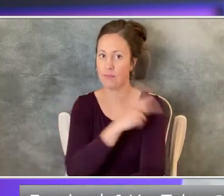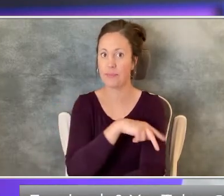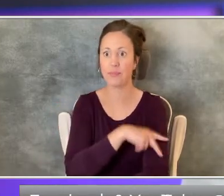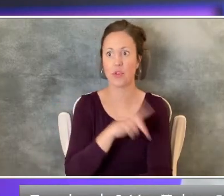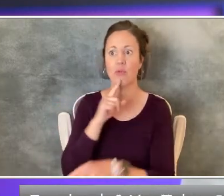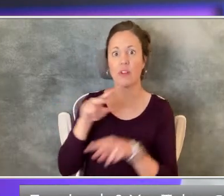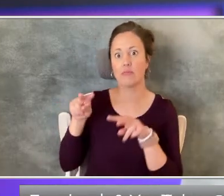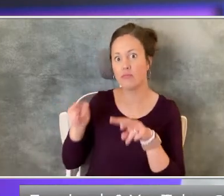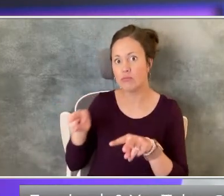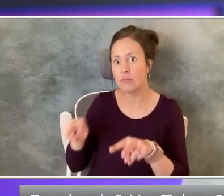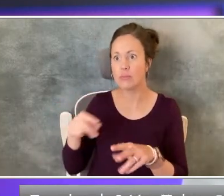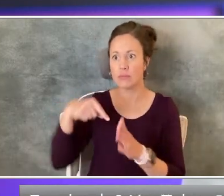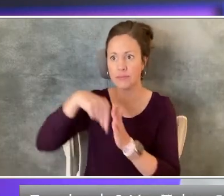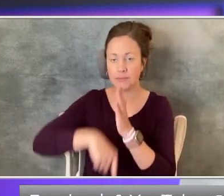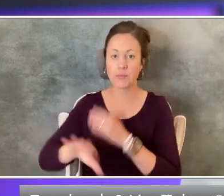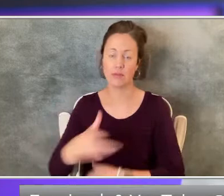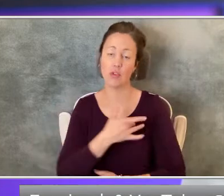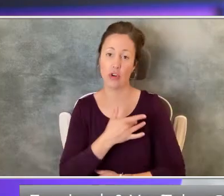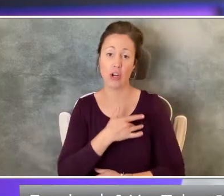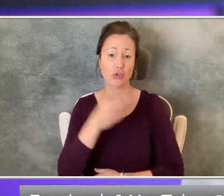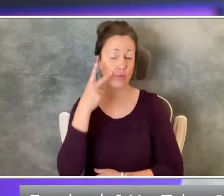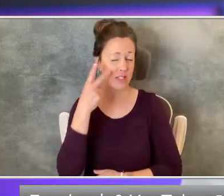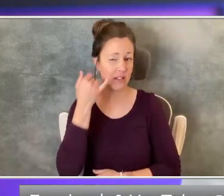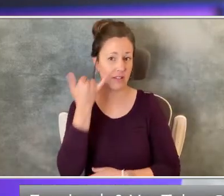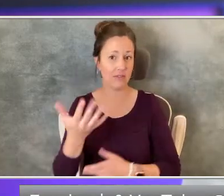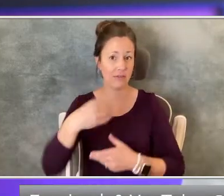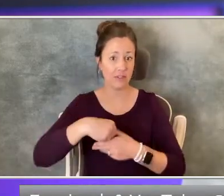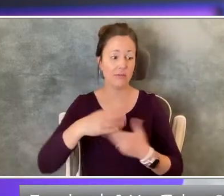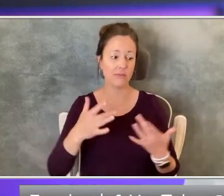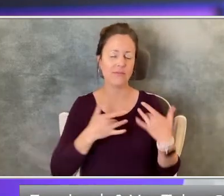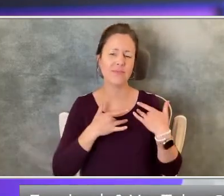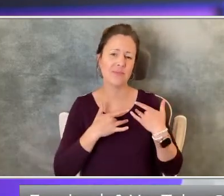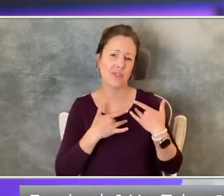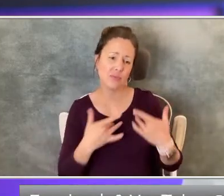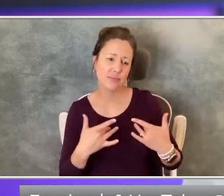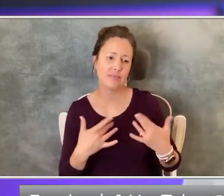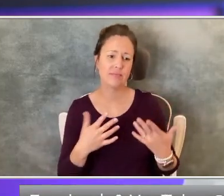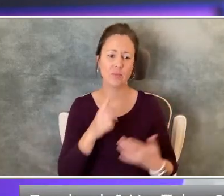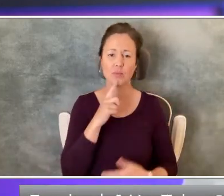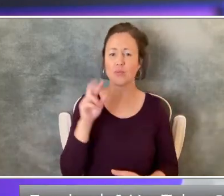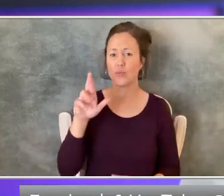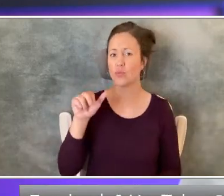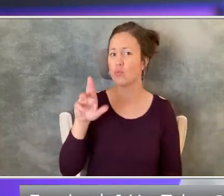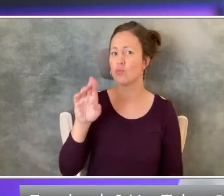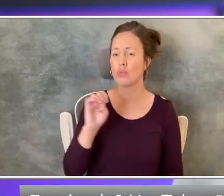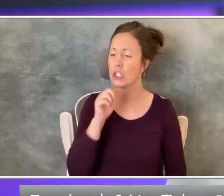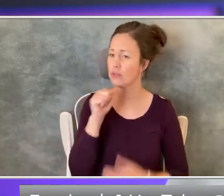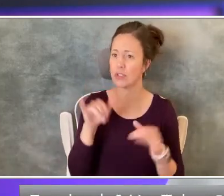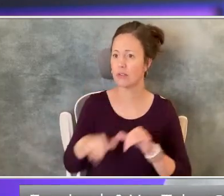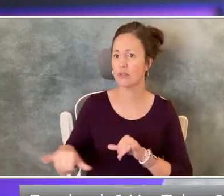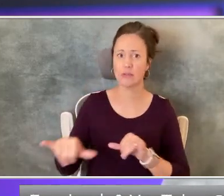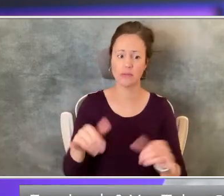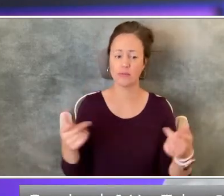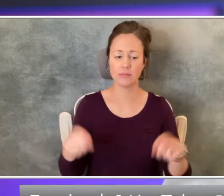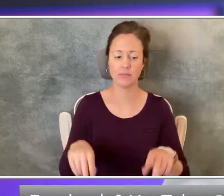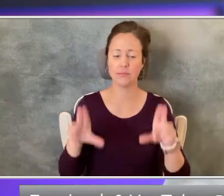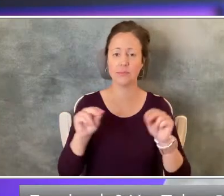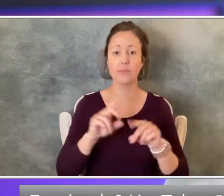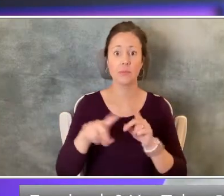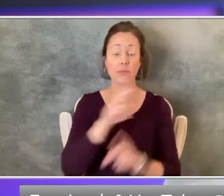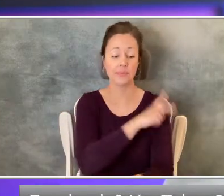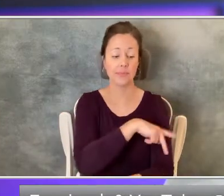heart if it's cardiac involvement or not. Generally speaking, it's rare, it's not that common, but patients we see